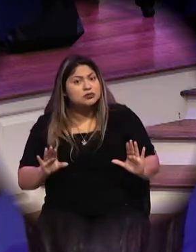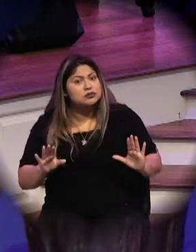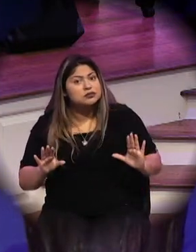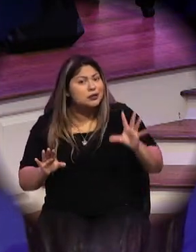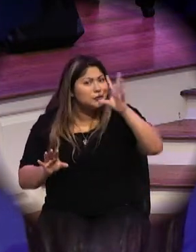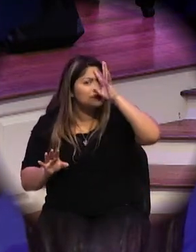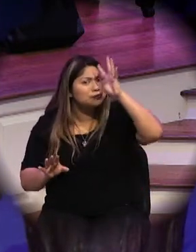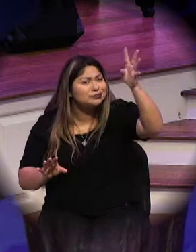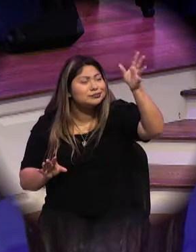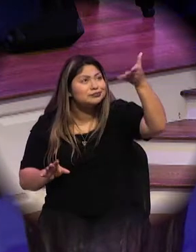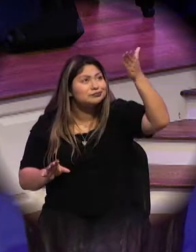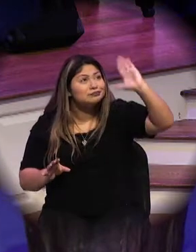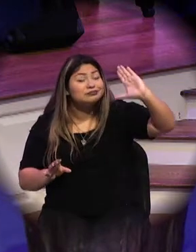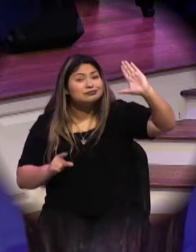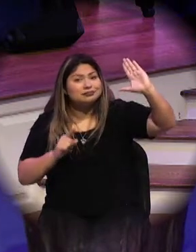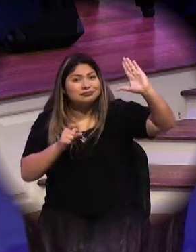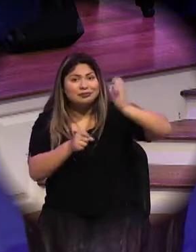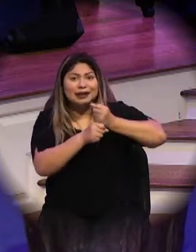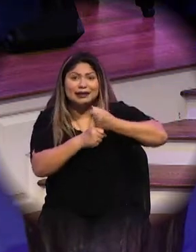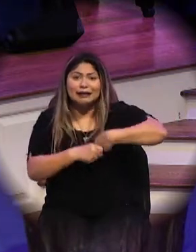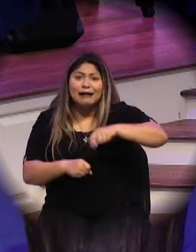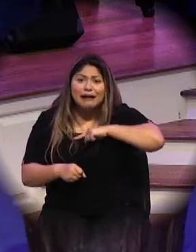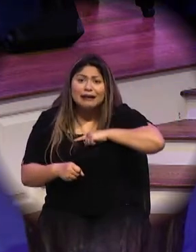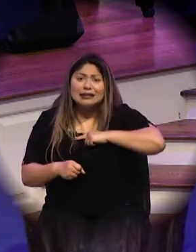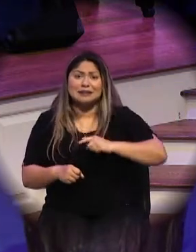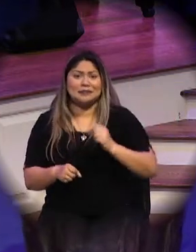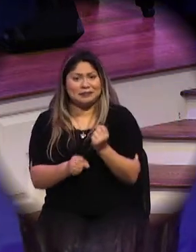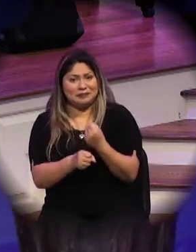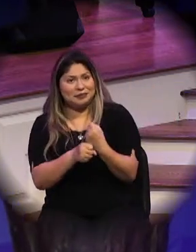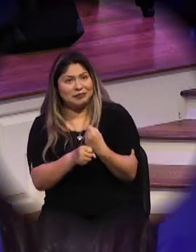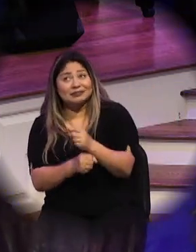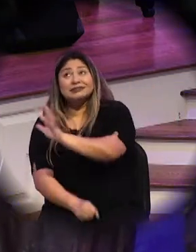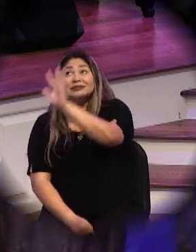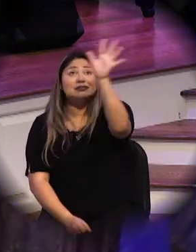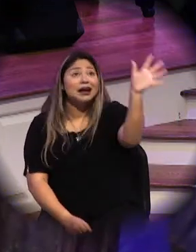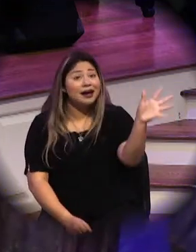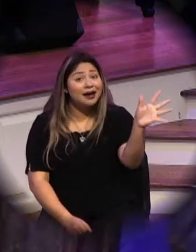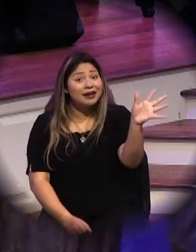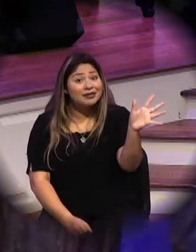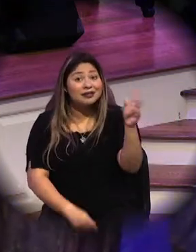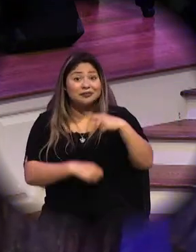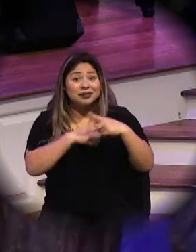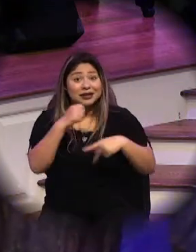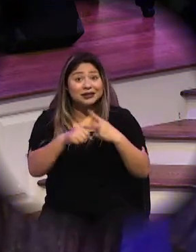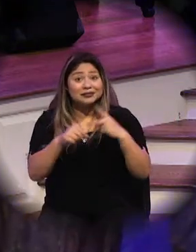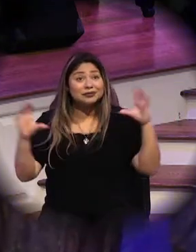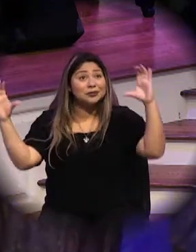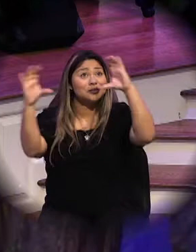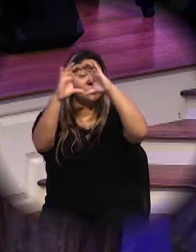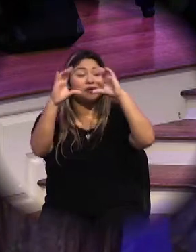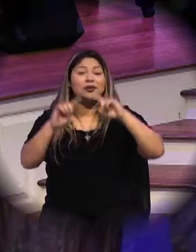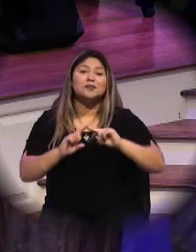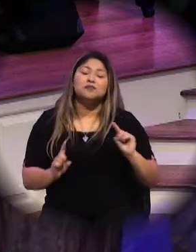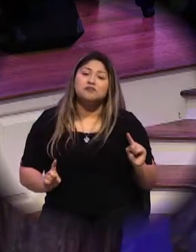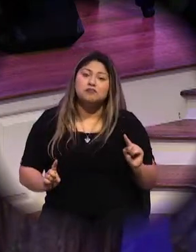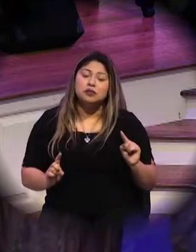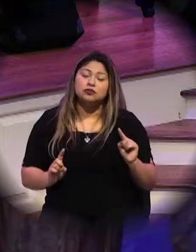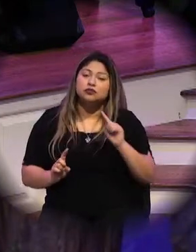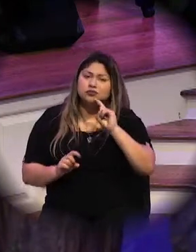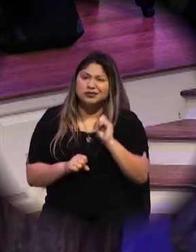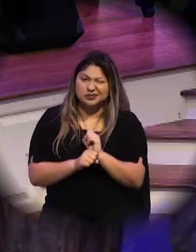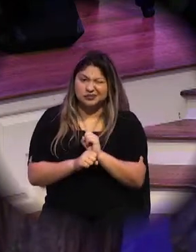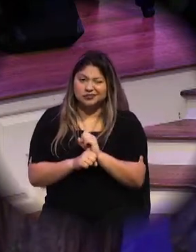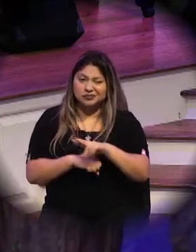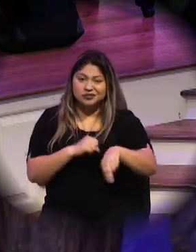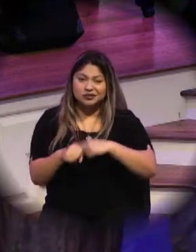creative God. Yet, nature can send mixed signals, can't it? I mean, just as there is